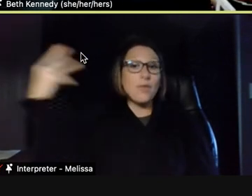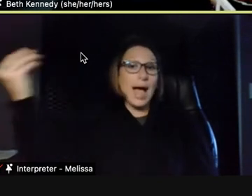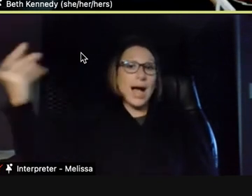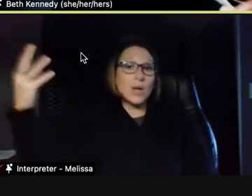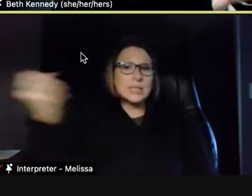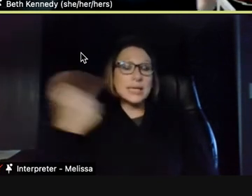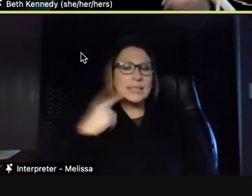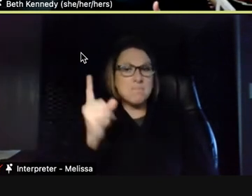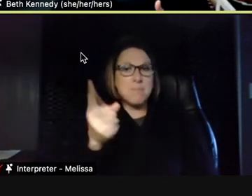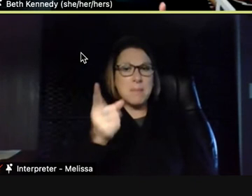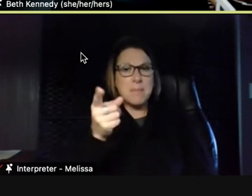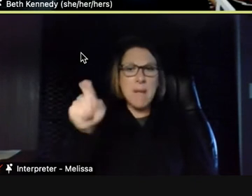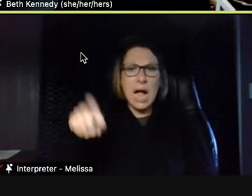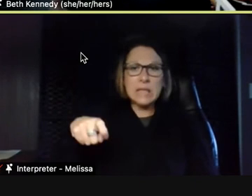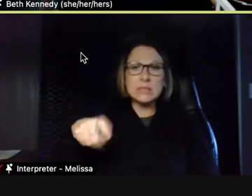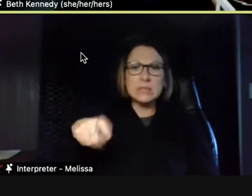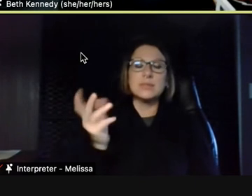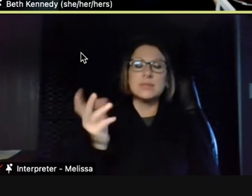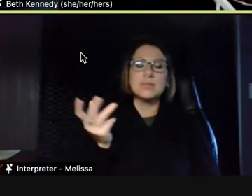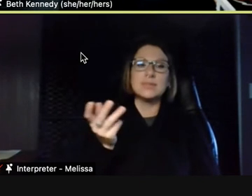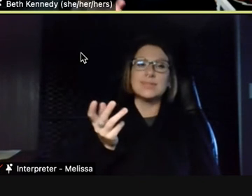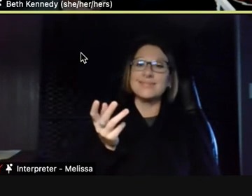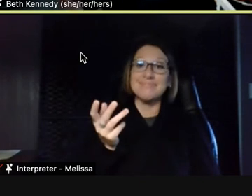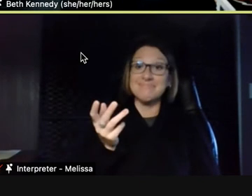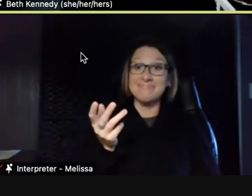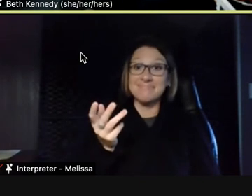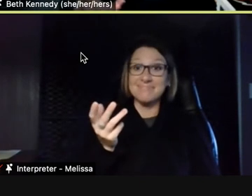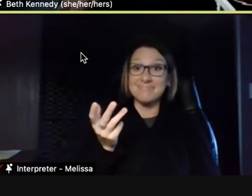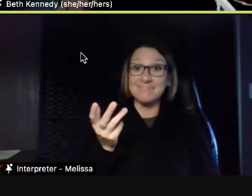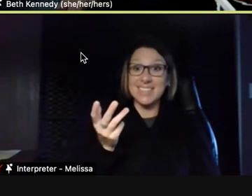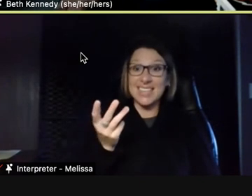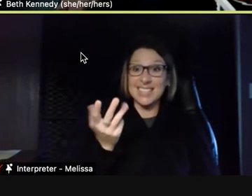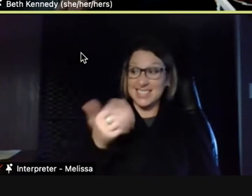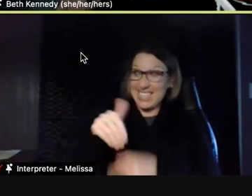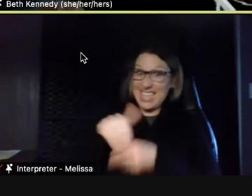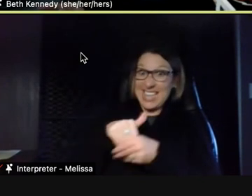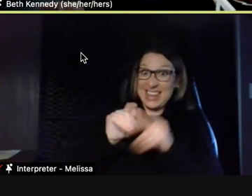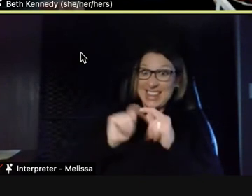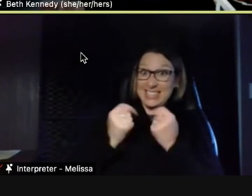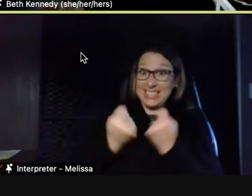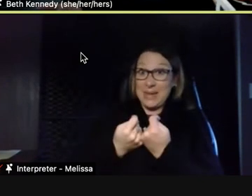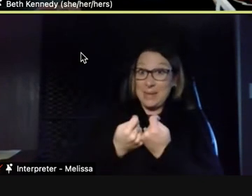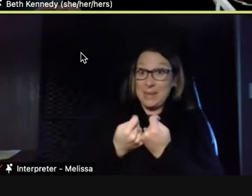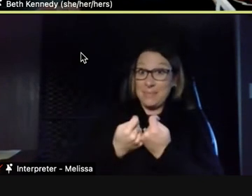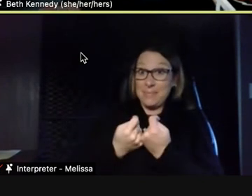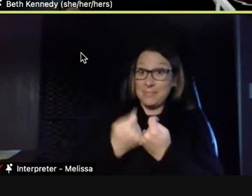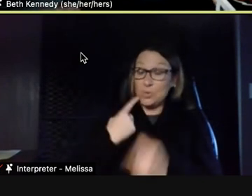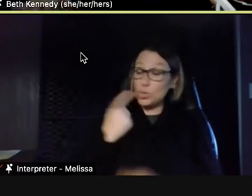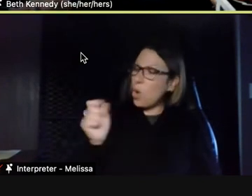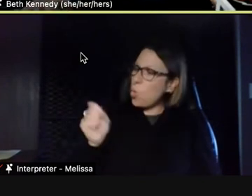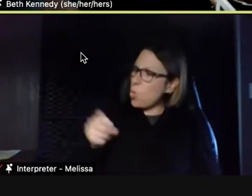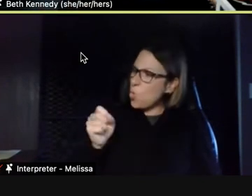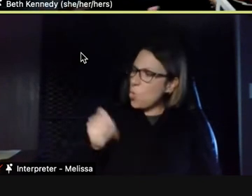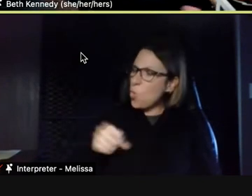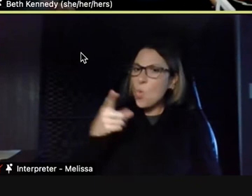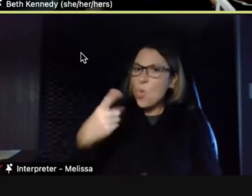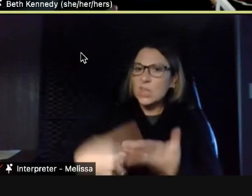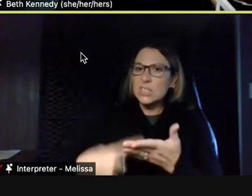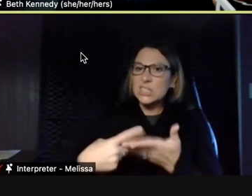to do this, this is the right thing, but it's organic within the team to say, yeah, that discussion guide, I get